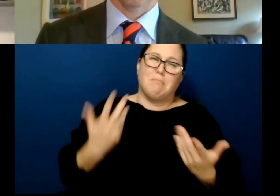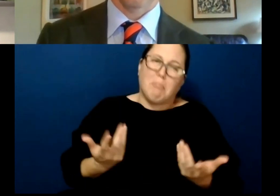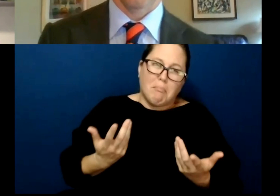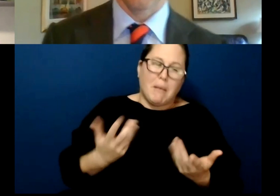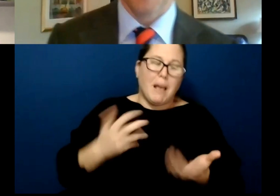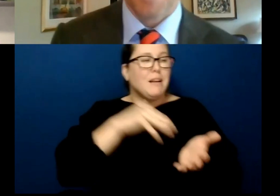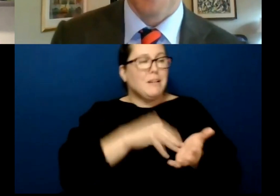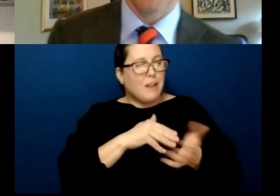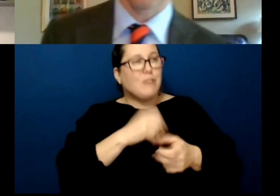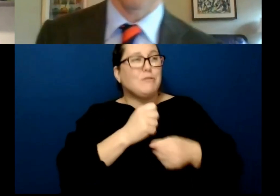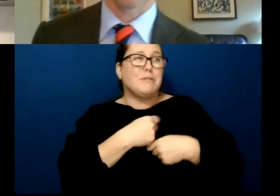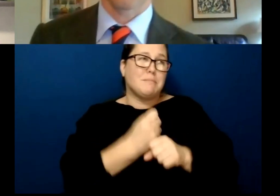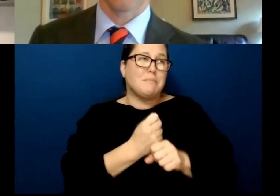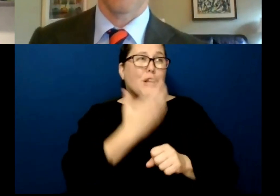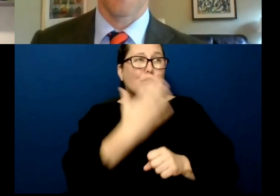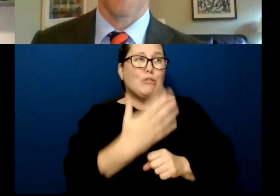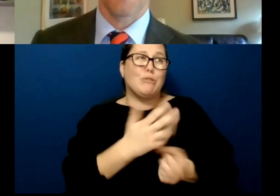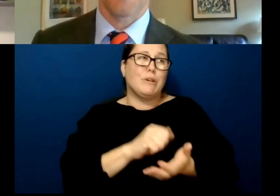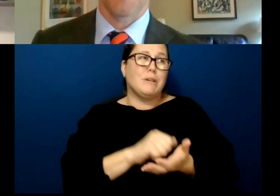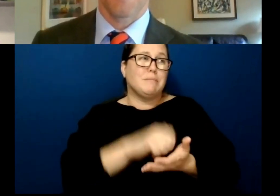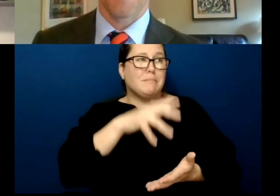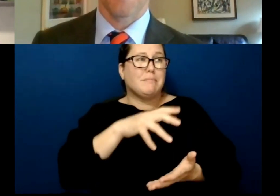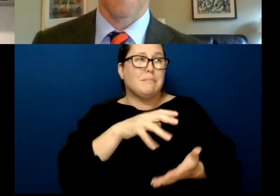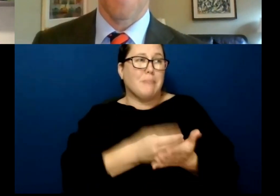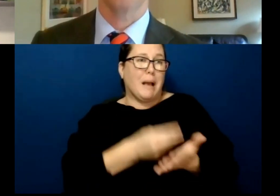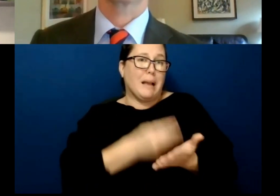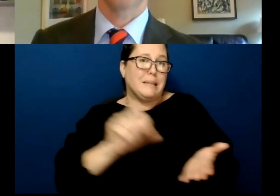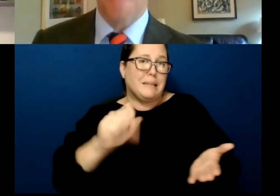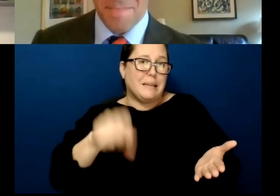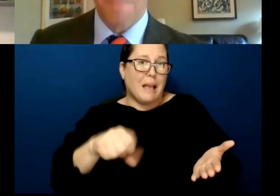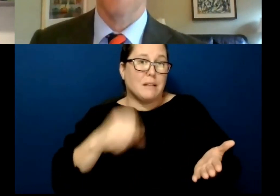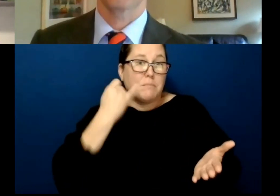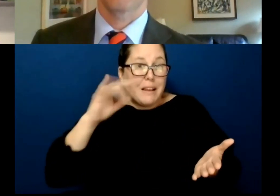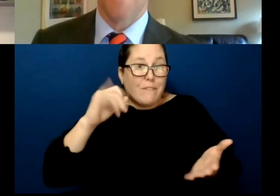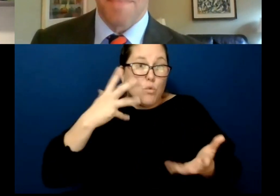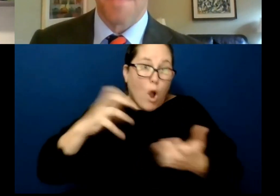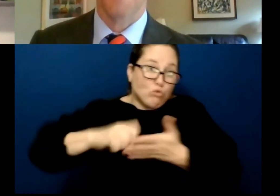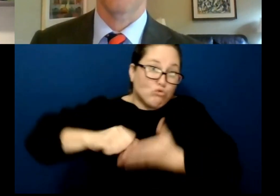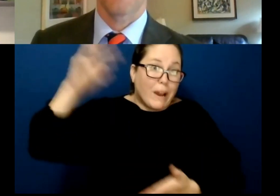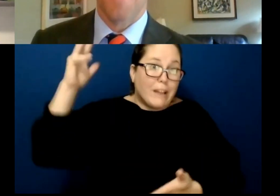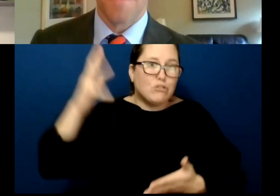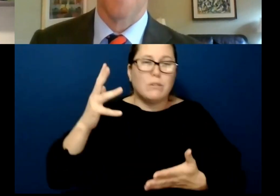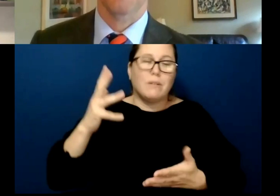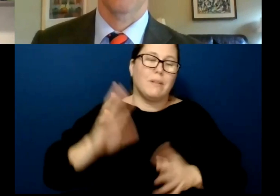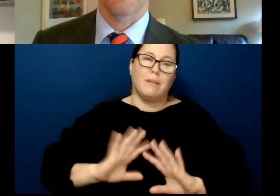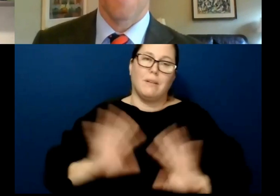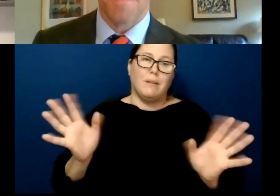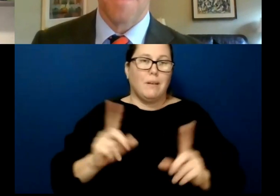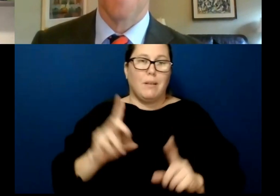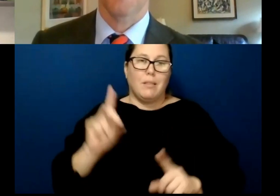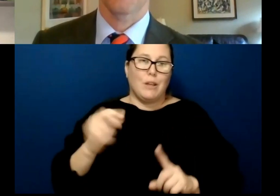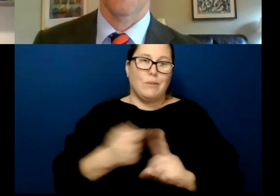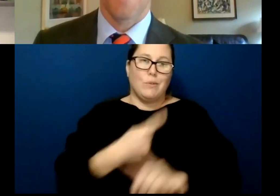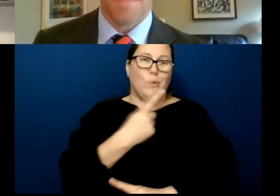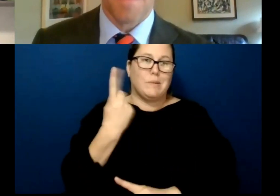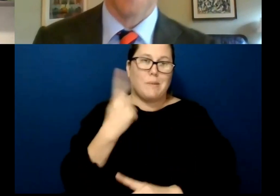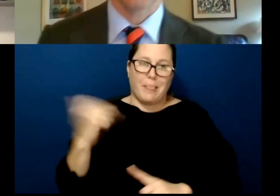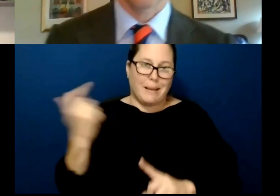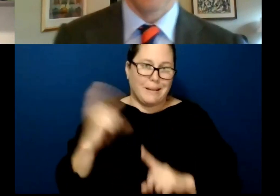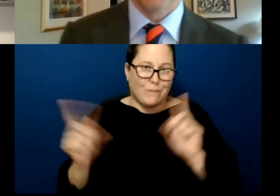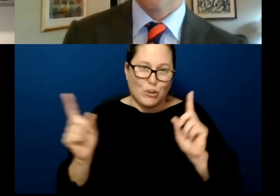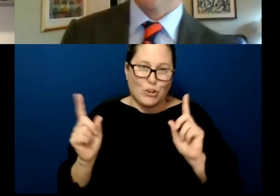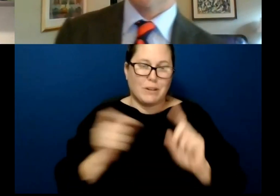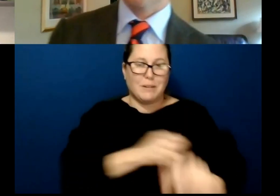but if you want to be rich, you want to go do something different. That's not the reason to do this. You want to do this because you're